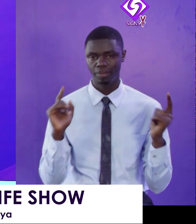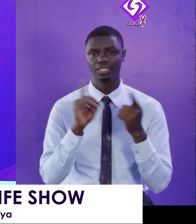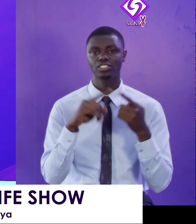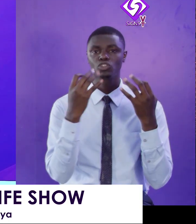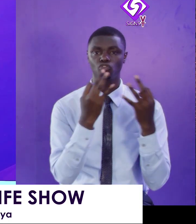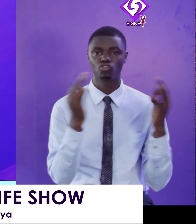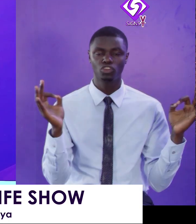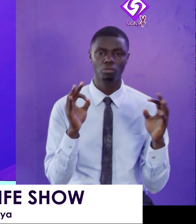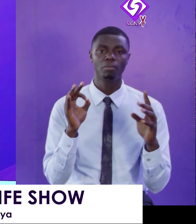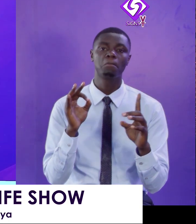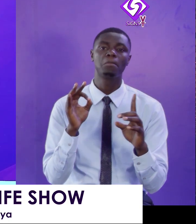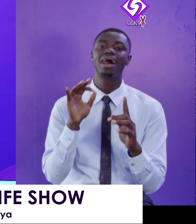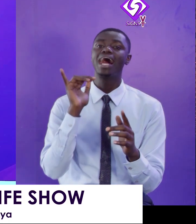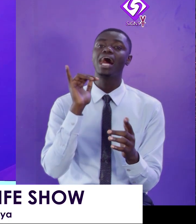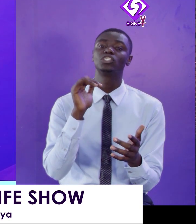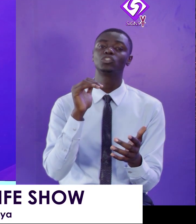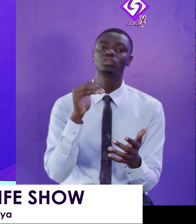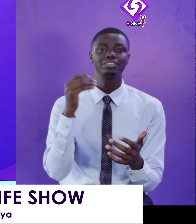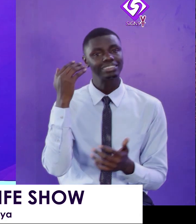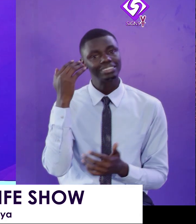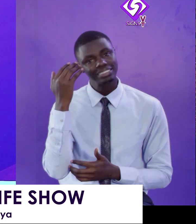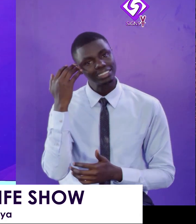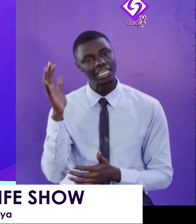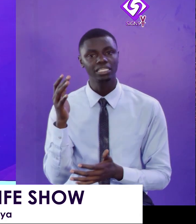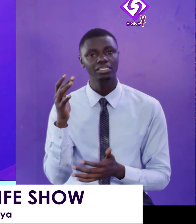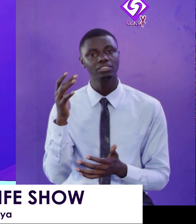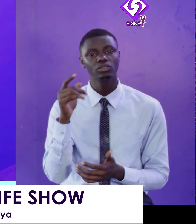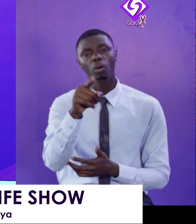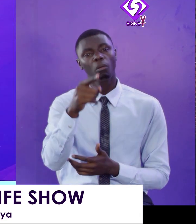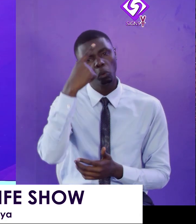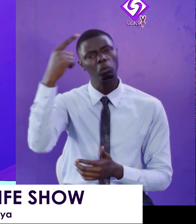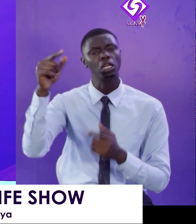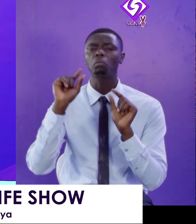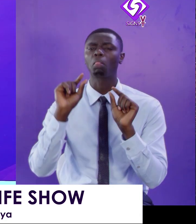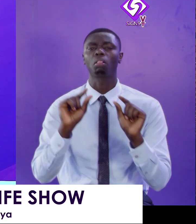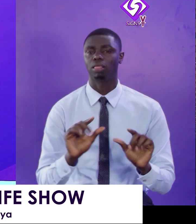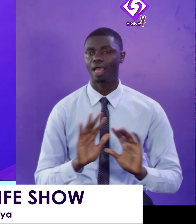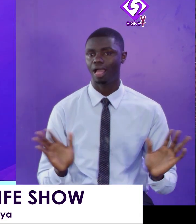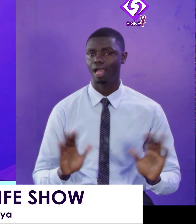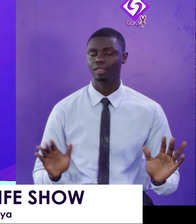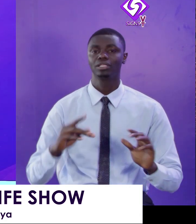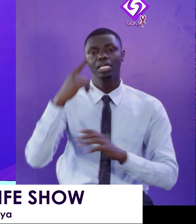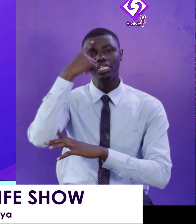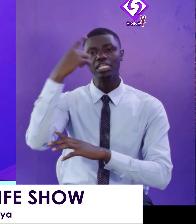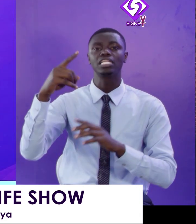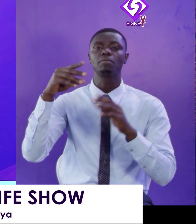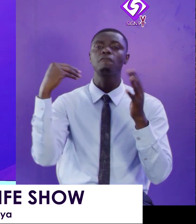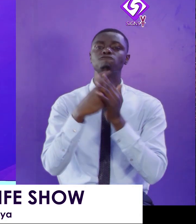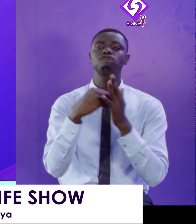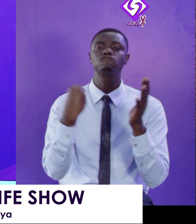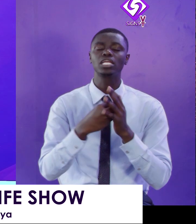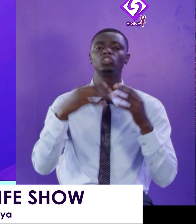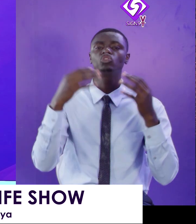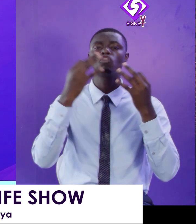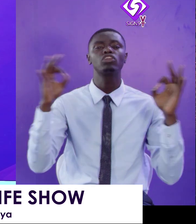today. I don't want to help you dream small. Let me help you dream big. Dream of financial freedom. That is something beyond